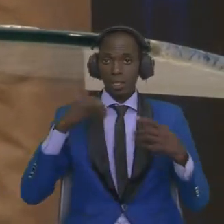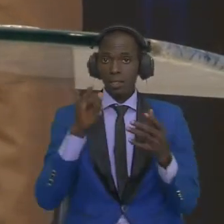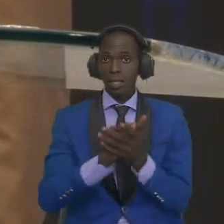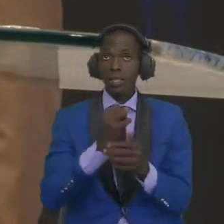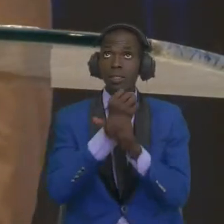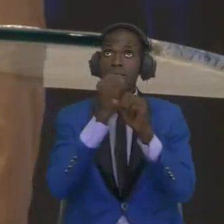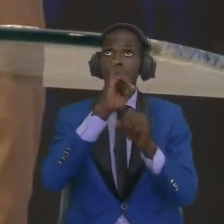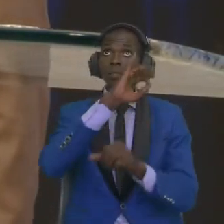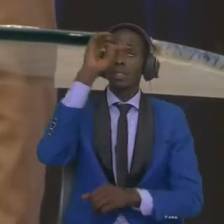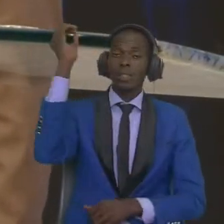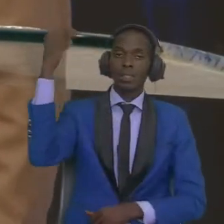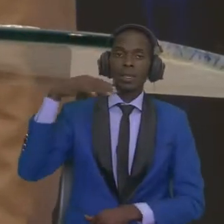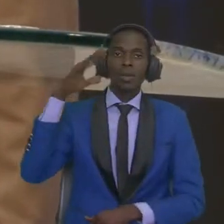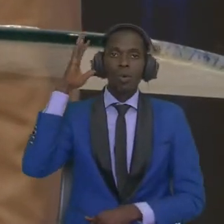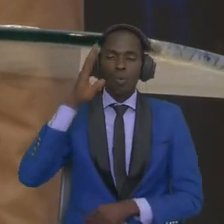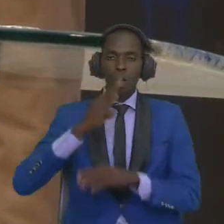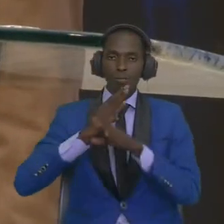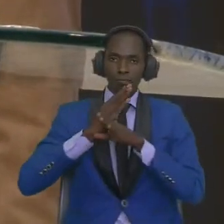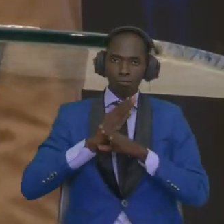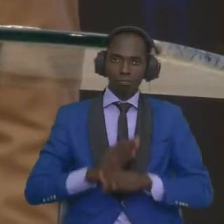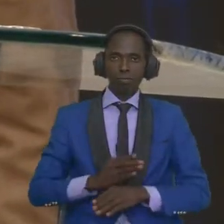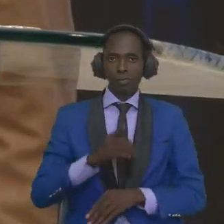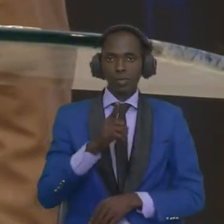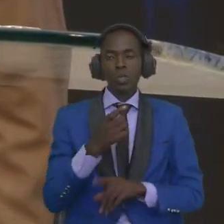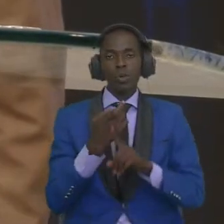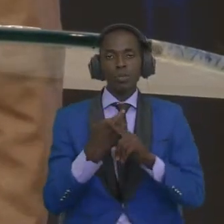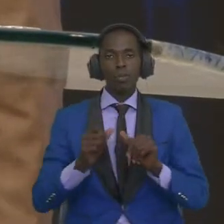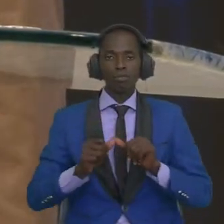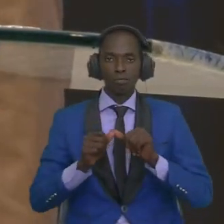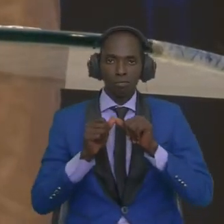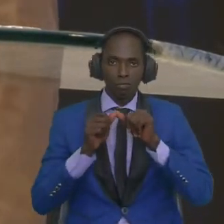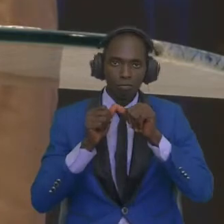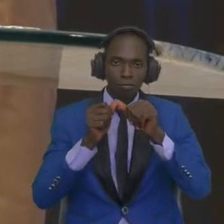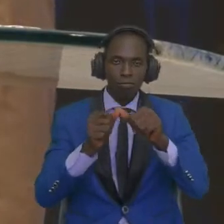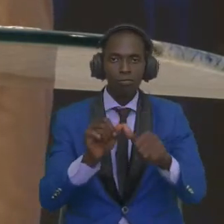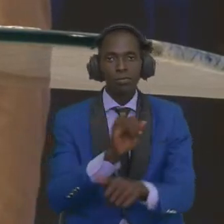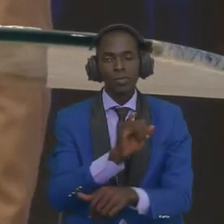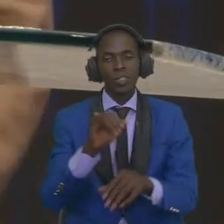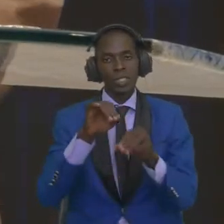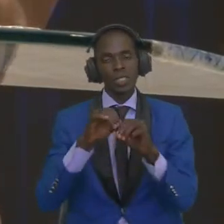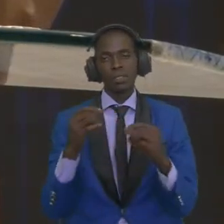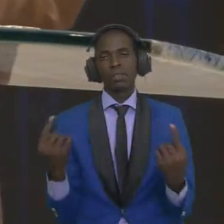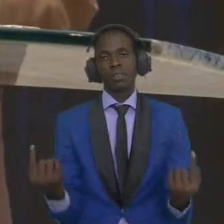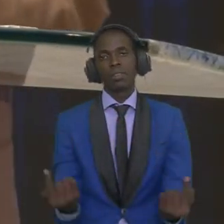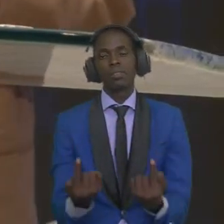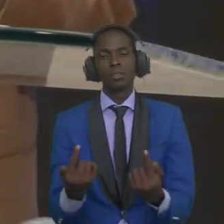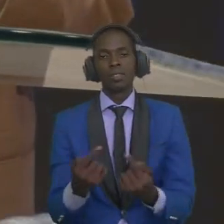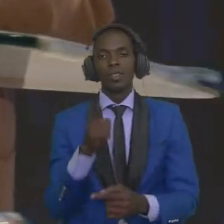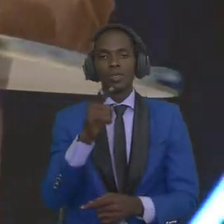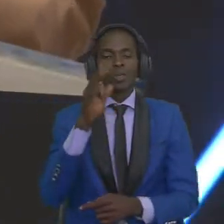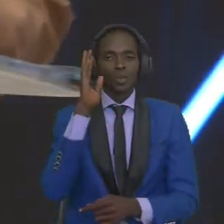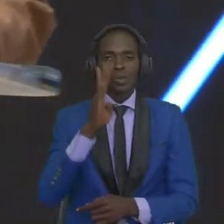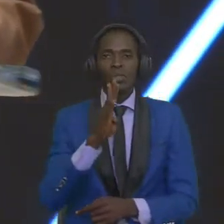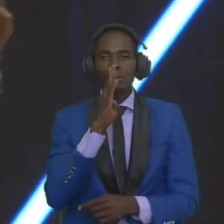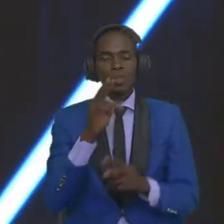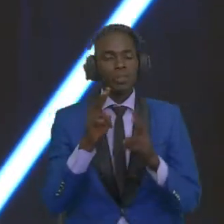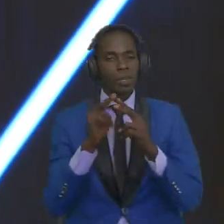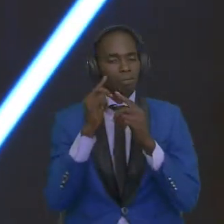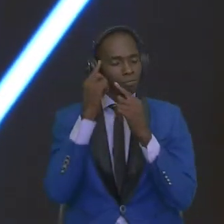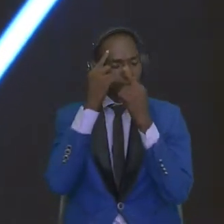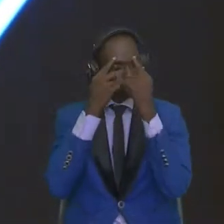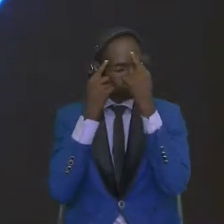saving grace will prevent you from continuing in sin. You'll be very